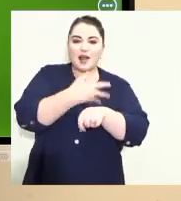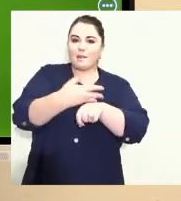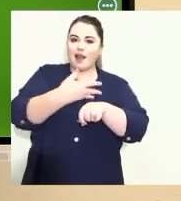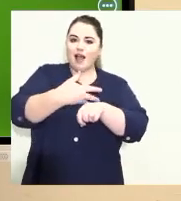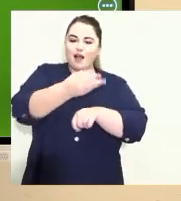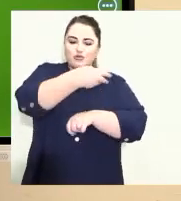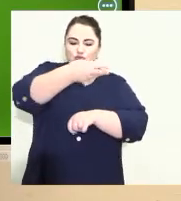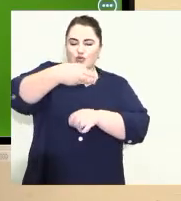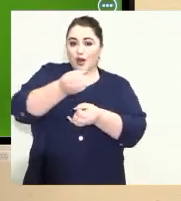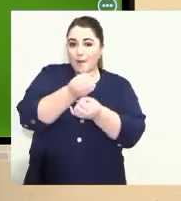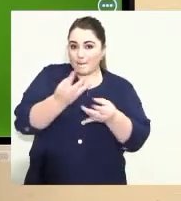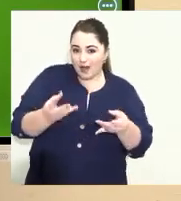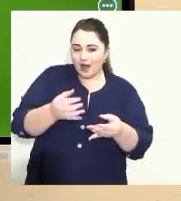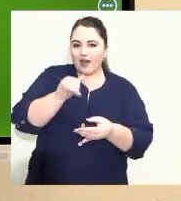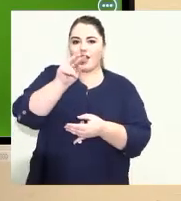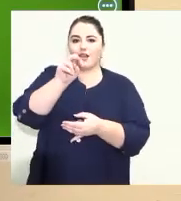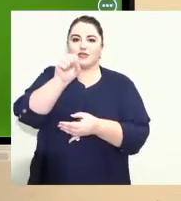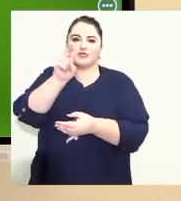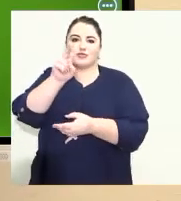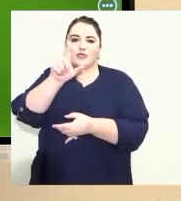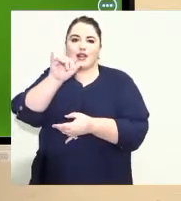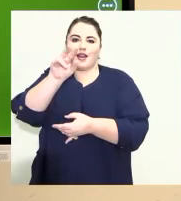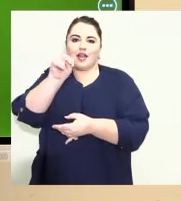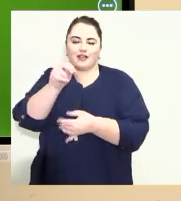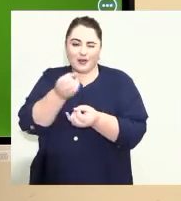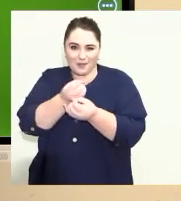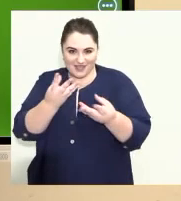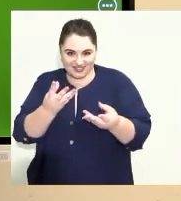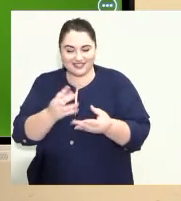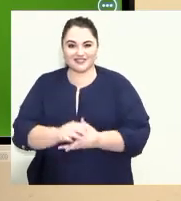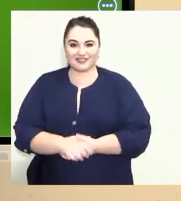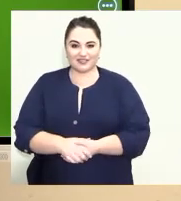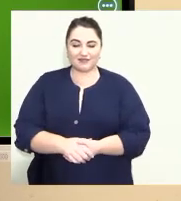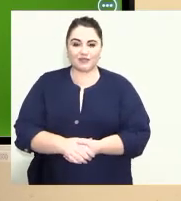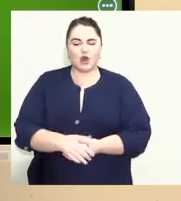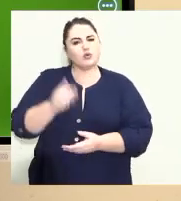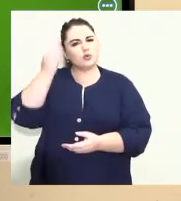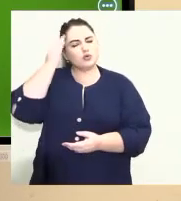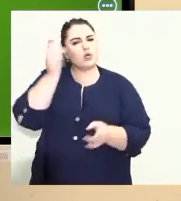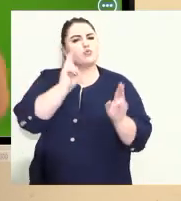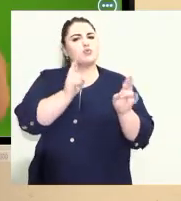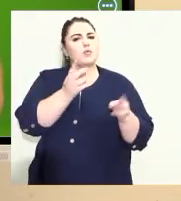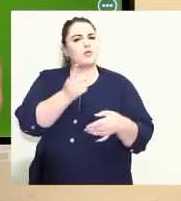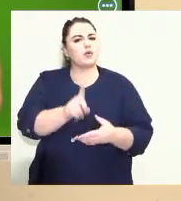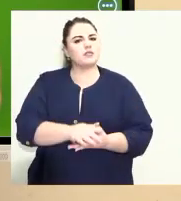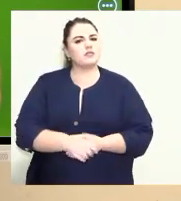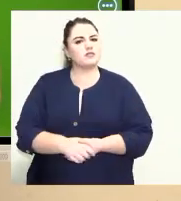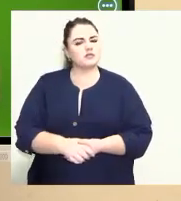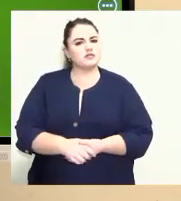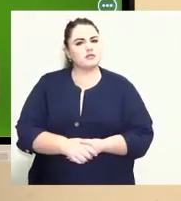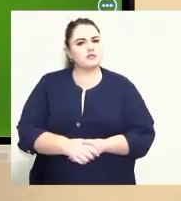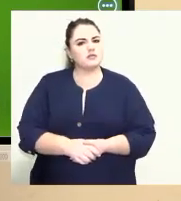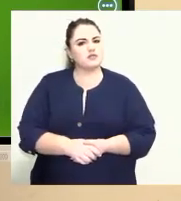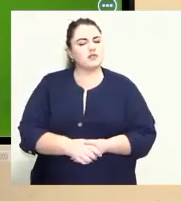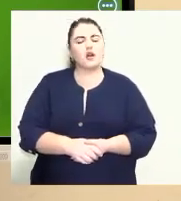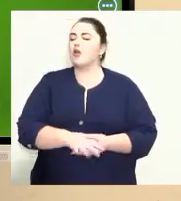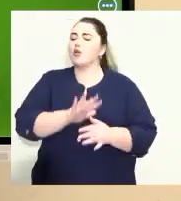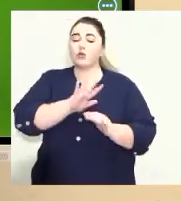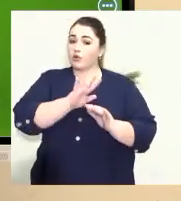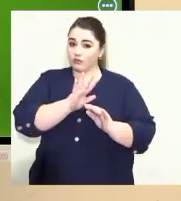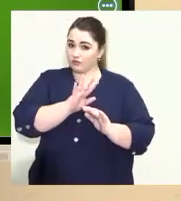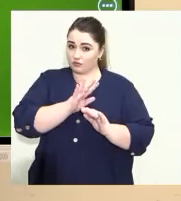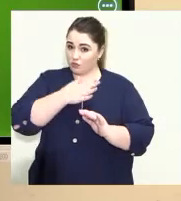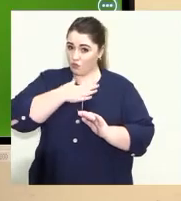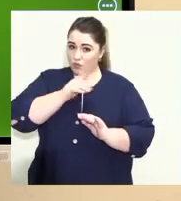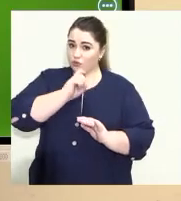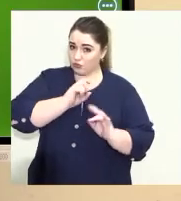glucose levels and the insulin levels. Do you know what is normal? We refrain normally